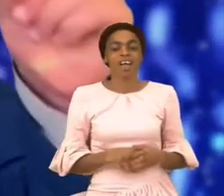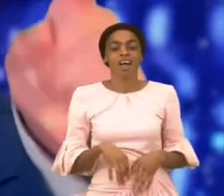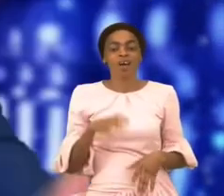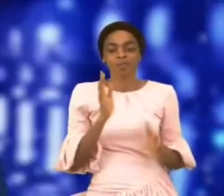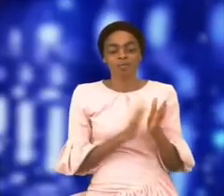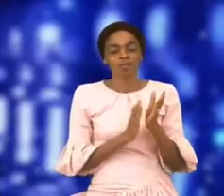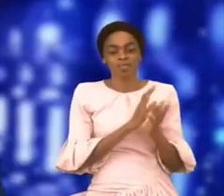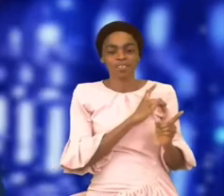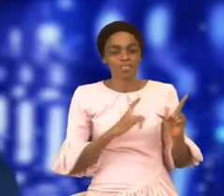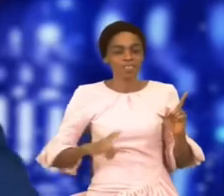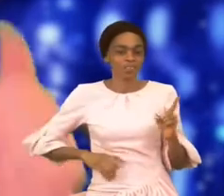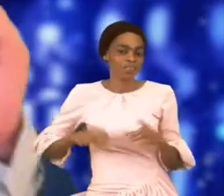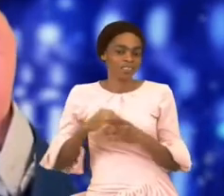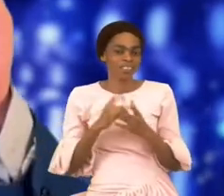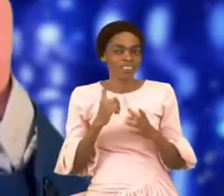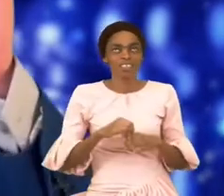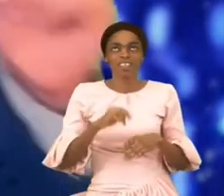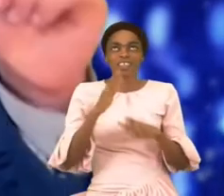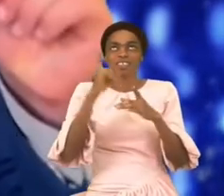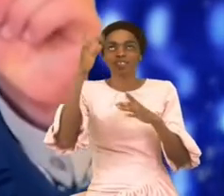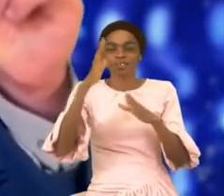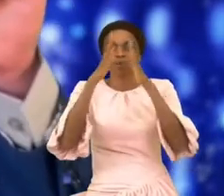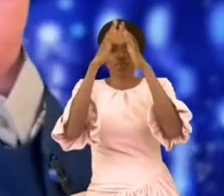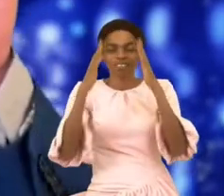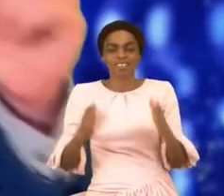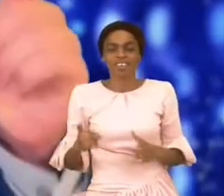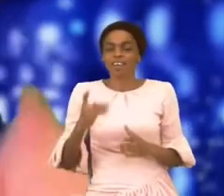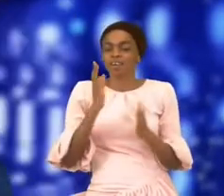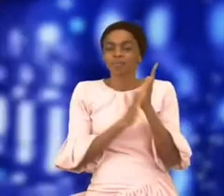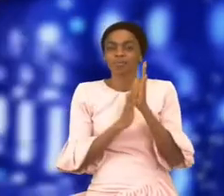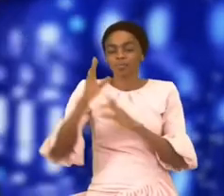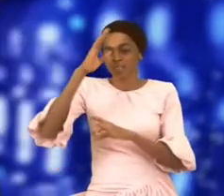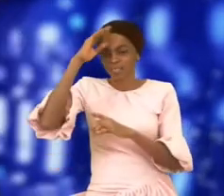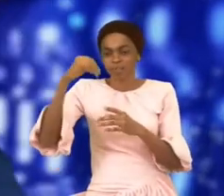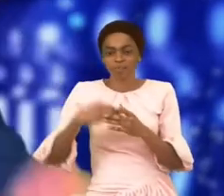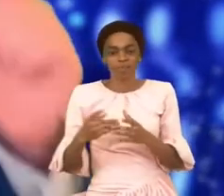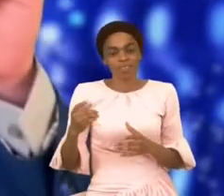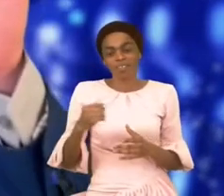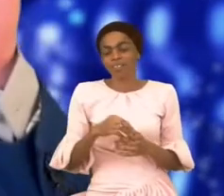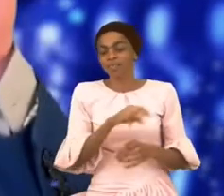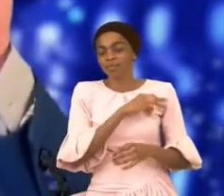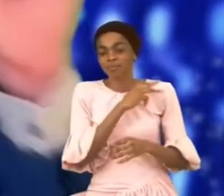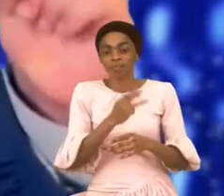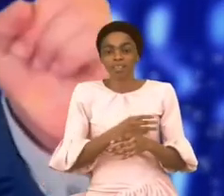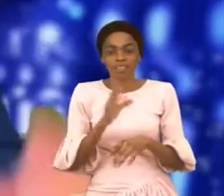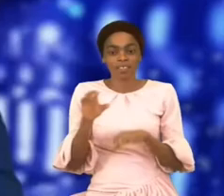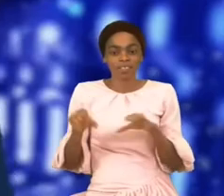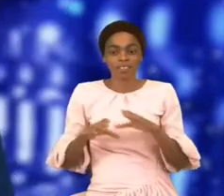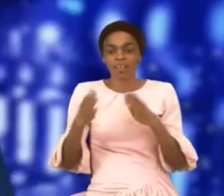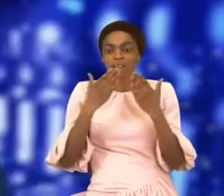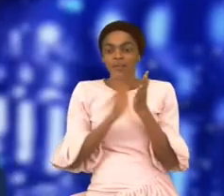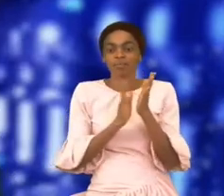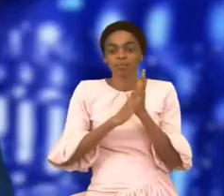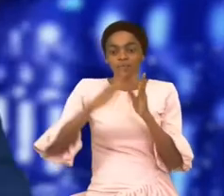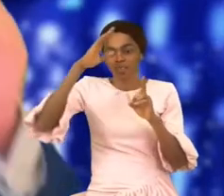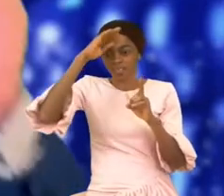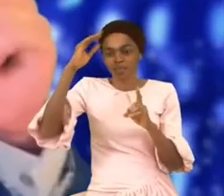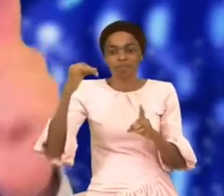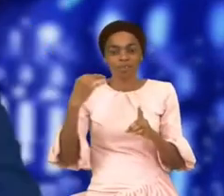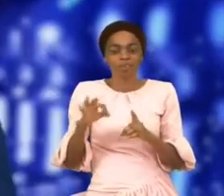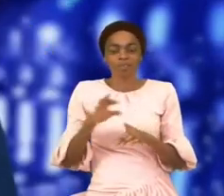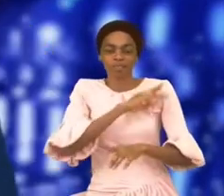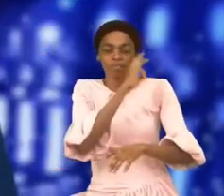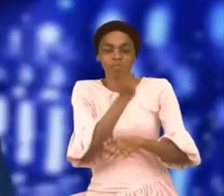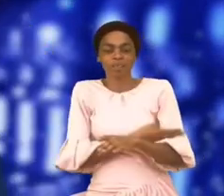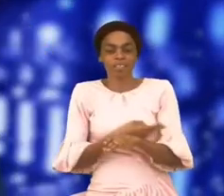in his mighty heavens, praise him for his mighty deeds, praise him according to